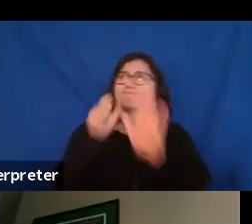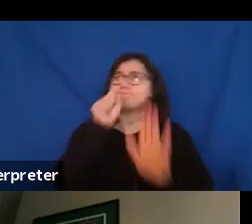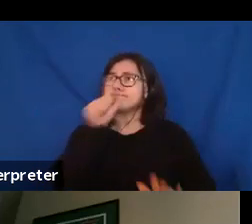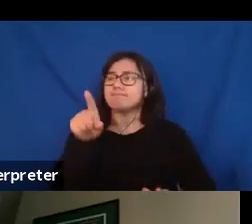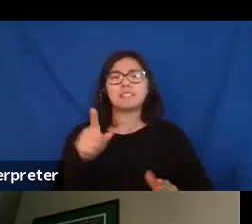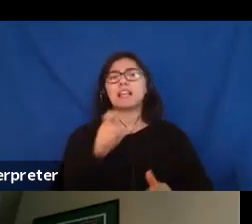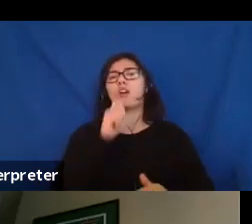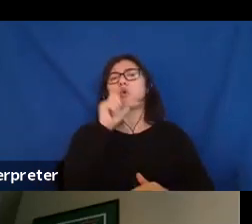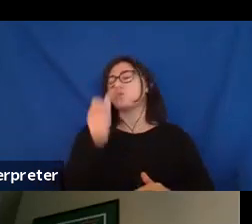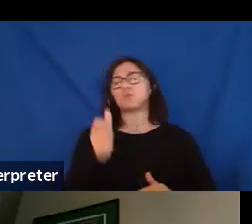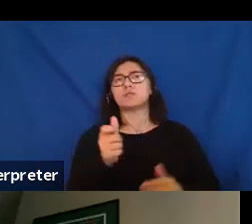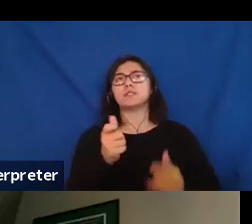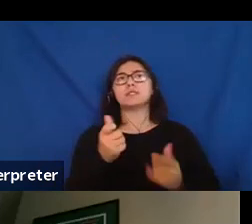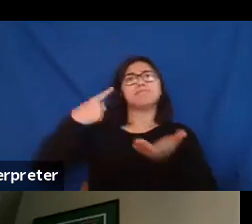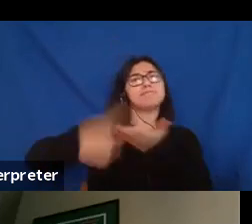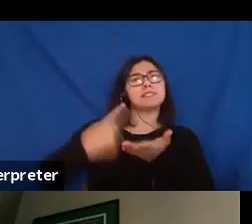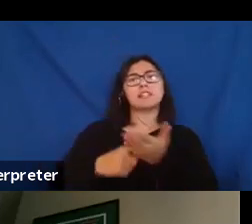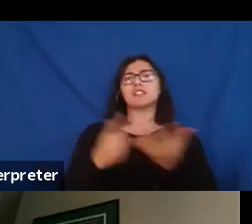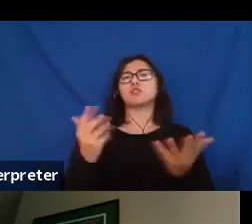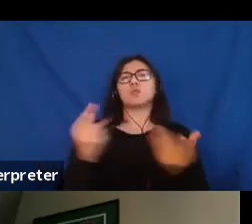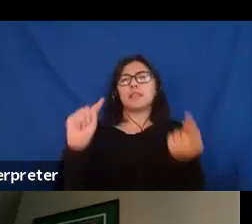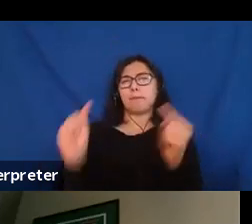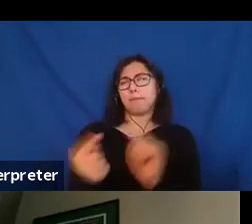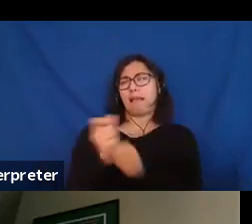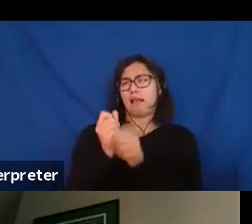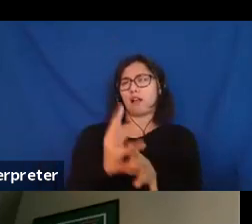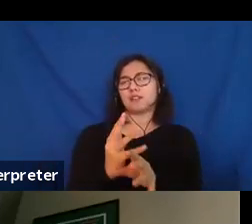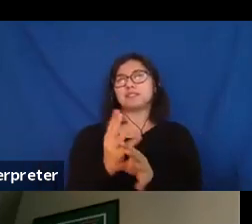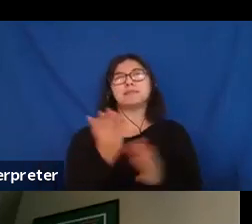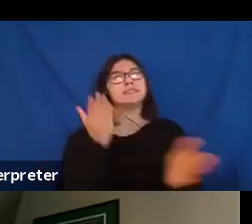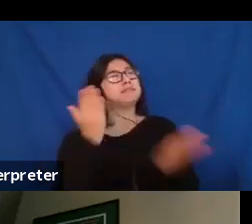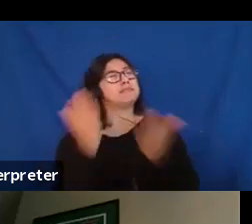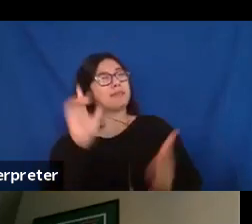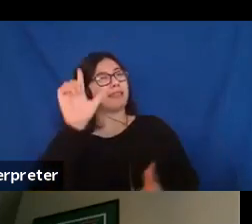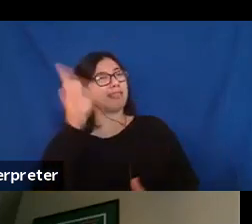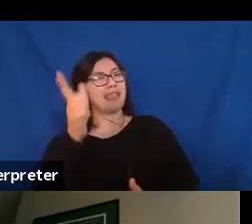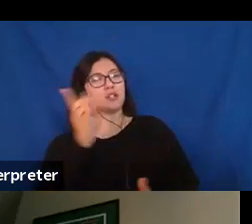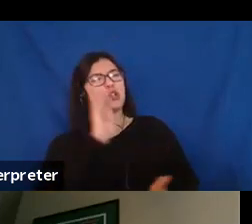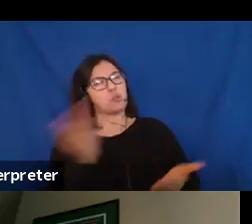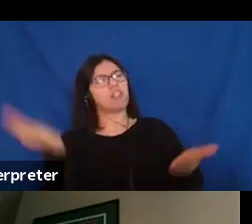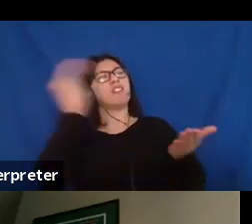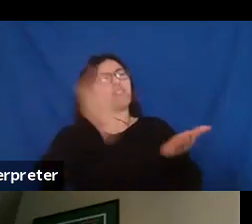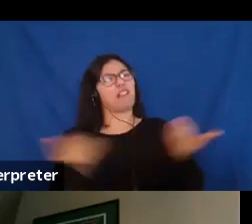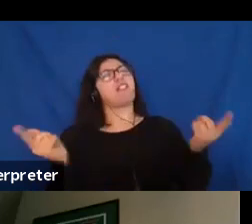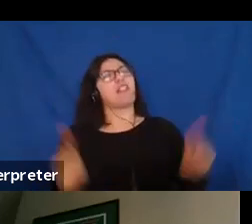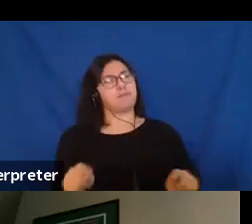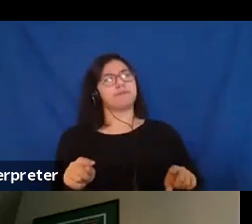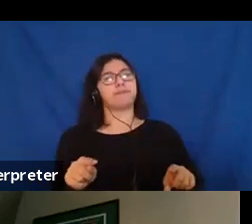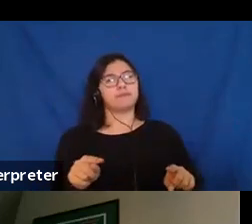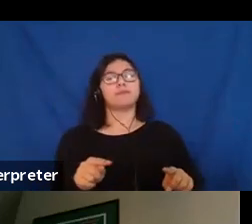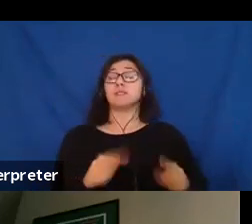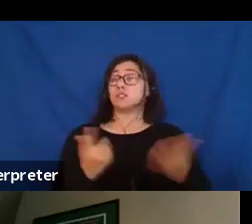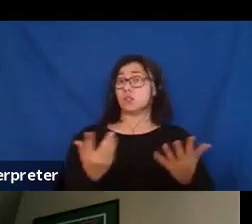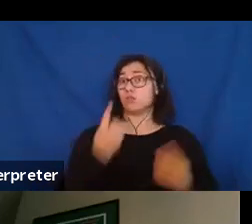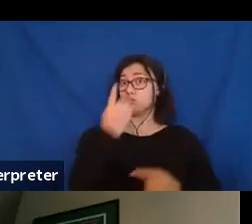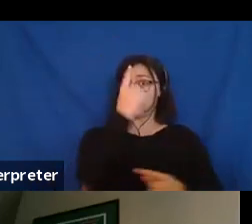that bias. And it might not be enough to stop that behavior from repeating. So what we're talking about is not doing just one strategy.